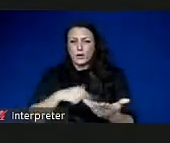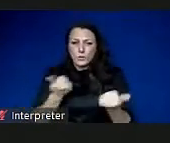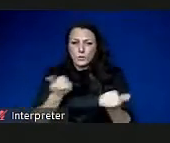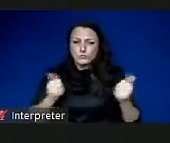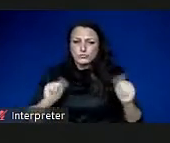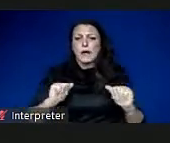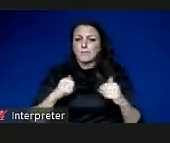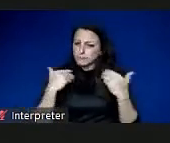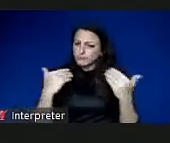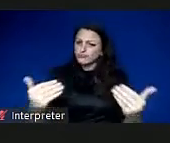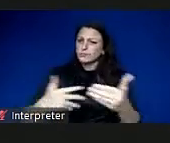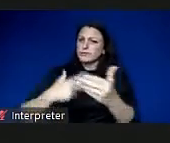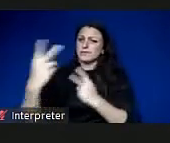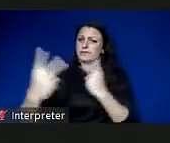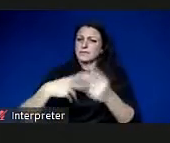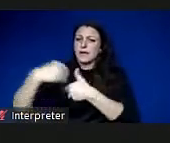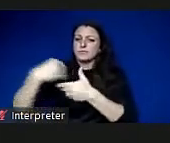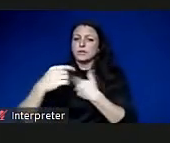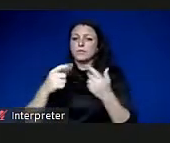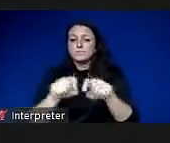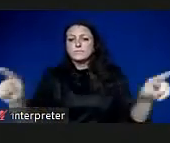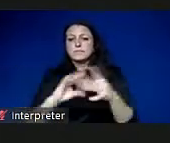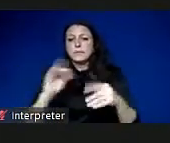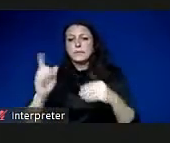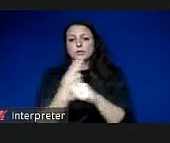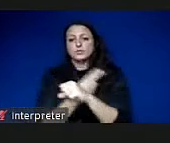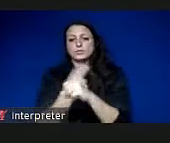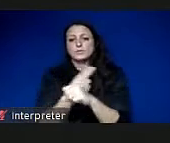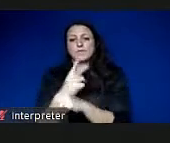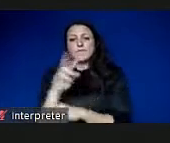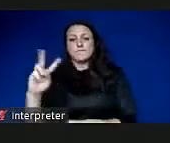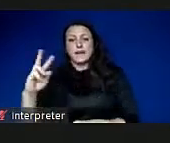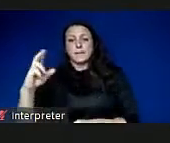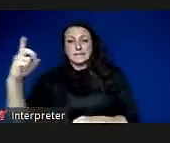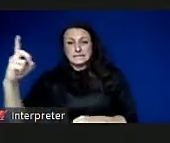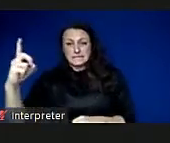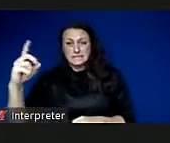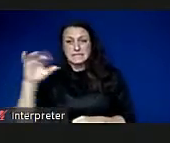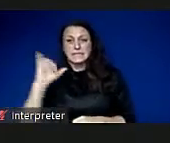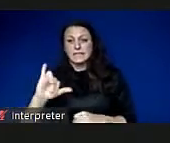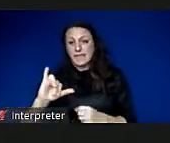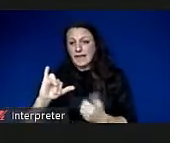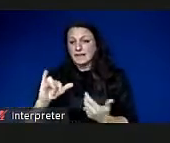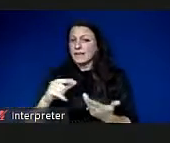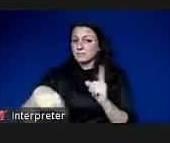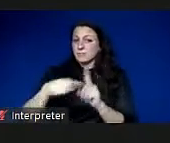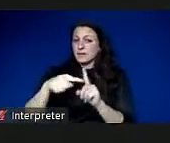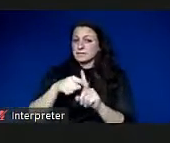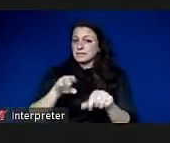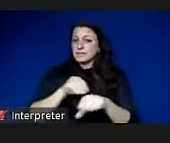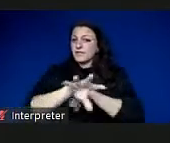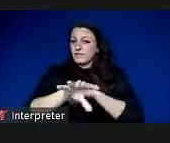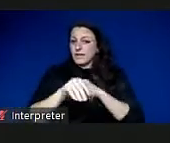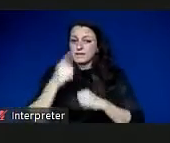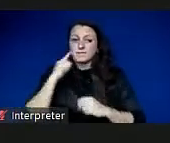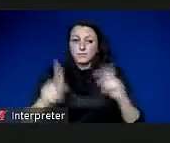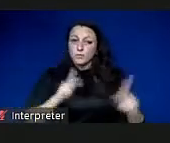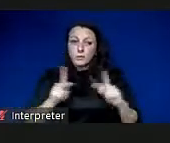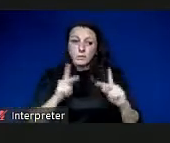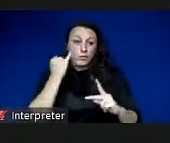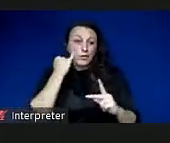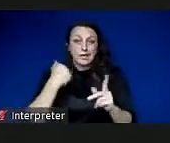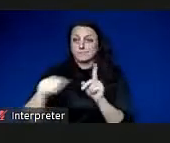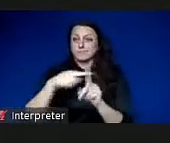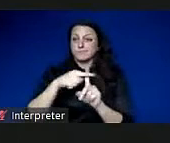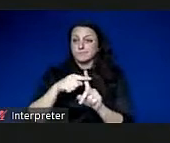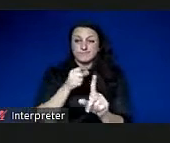We distributed a statement on the use of vitamin D, a supplement that has been shown to have positive effects for people who test positive with